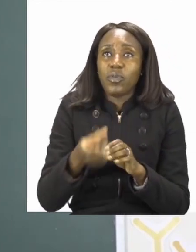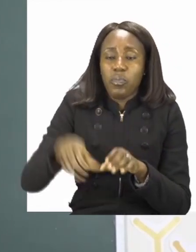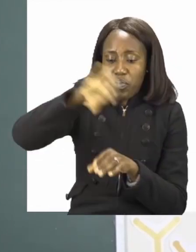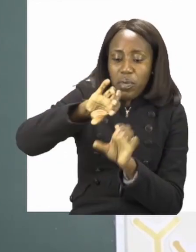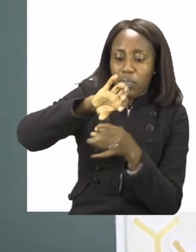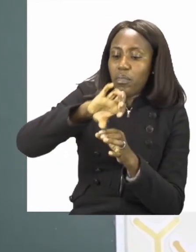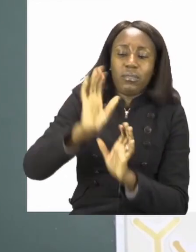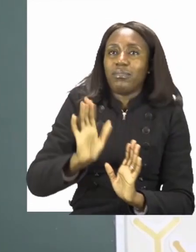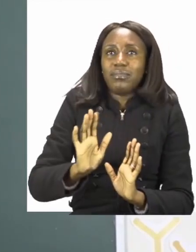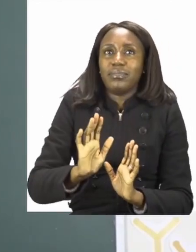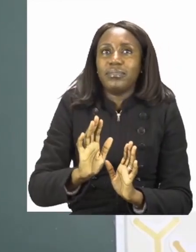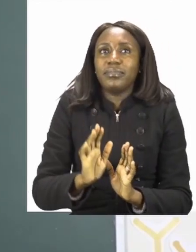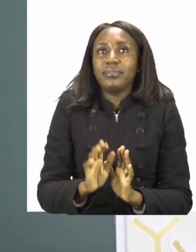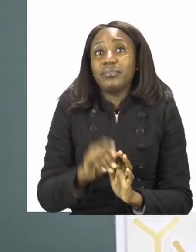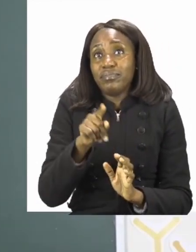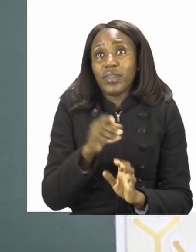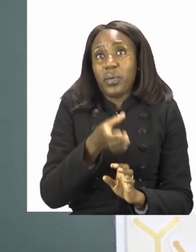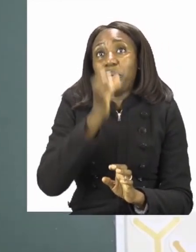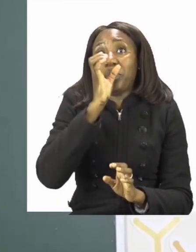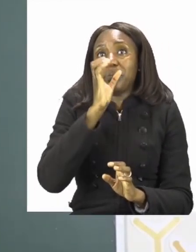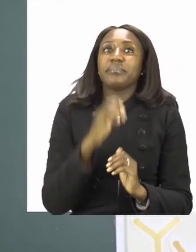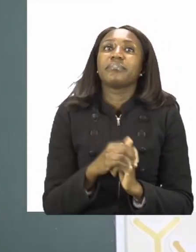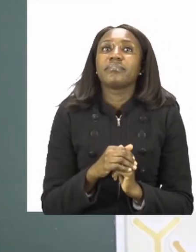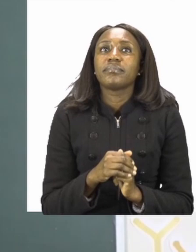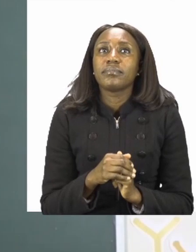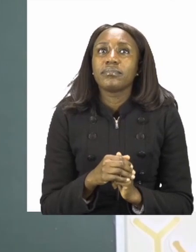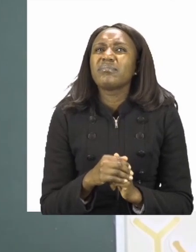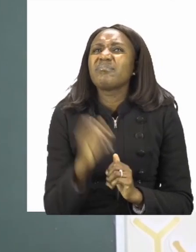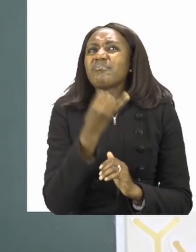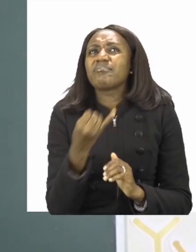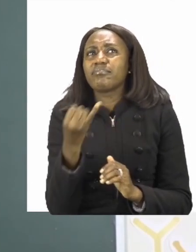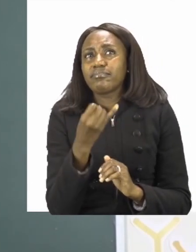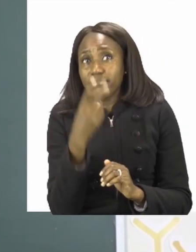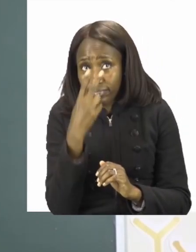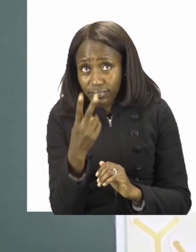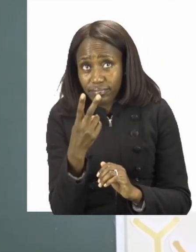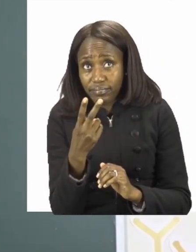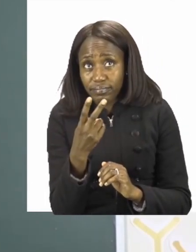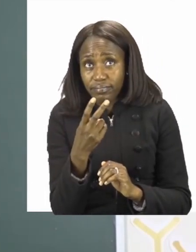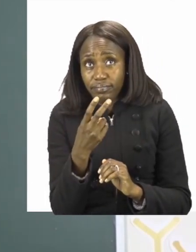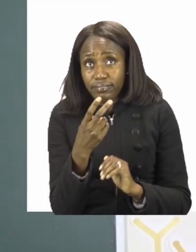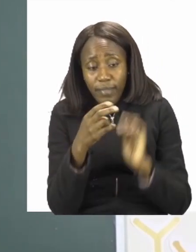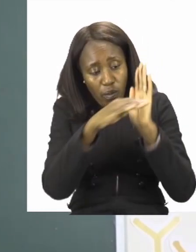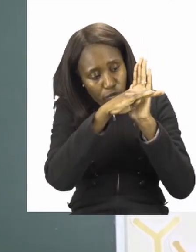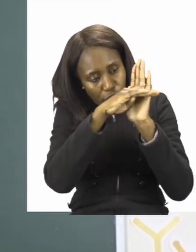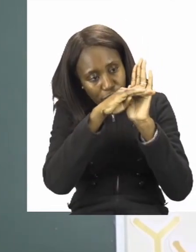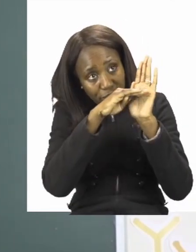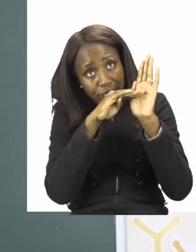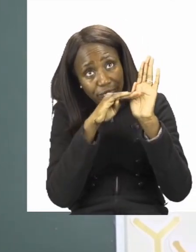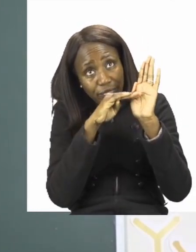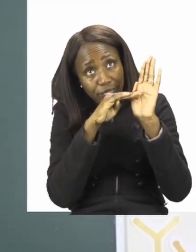full. We can also drink from it. Now, how do we draw this? Well, we do a line or make a